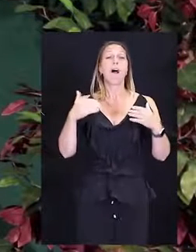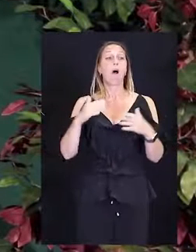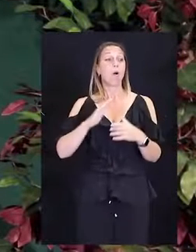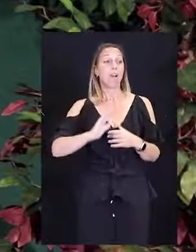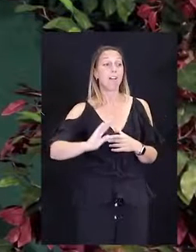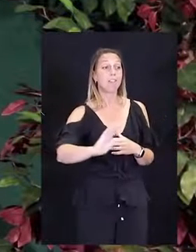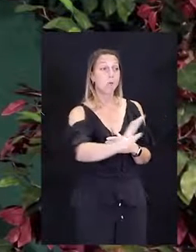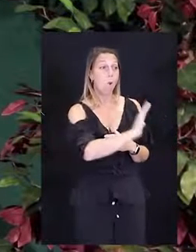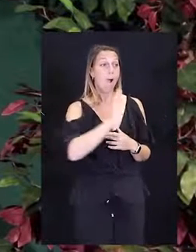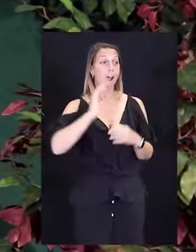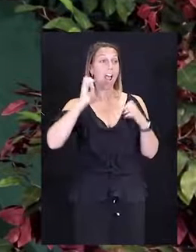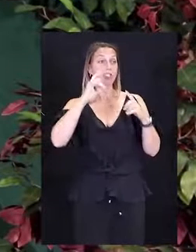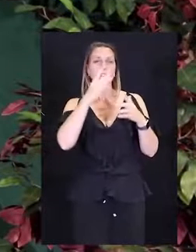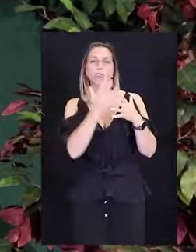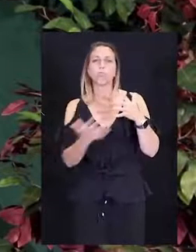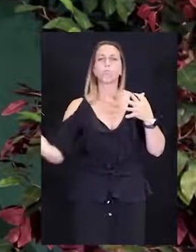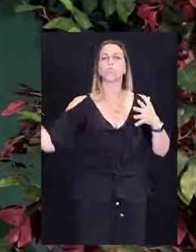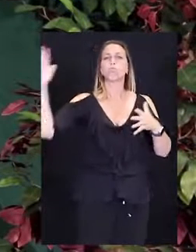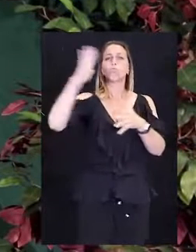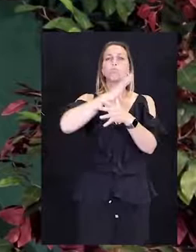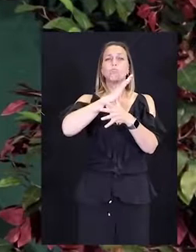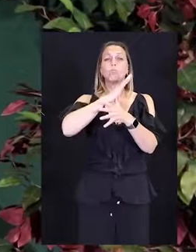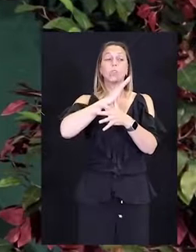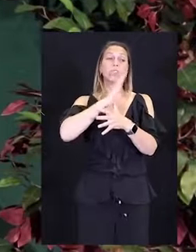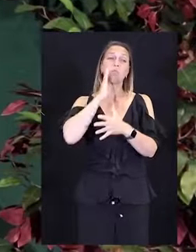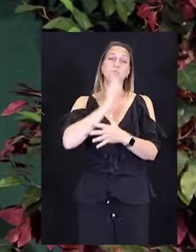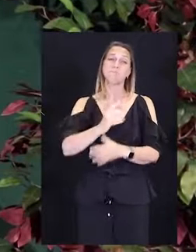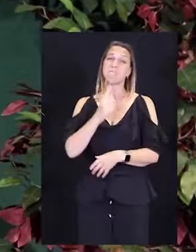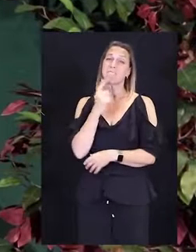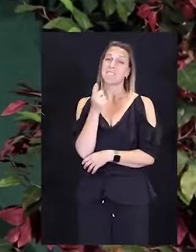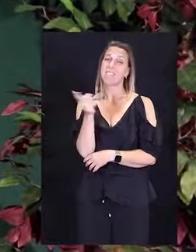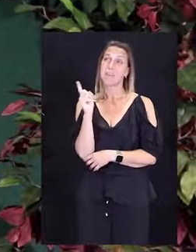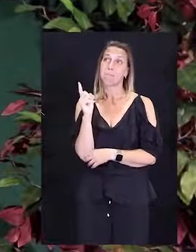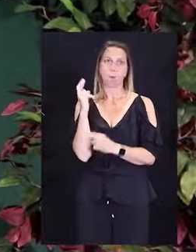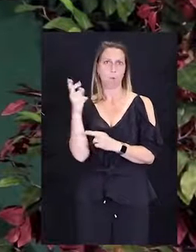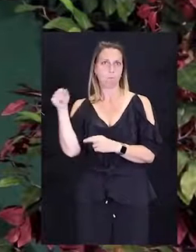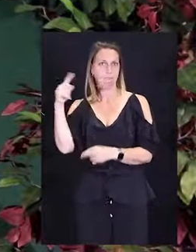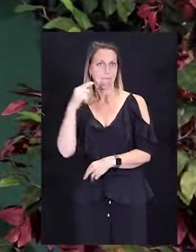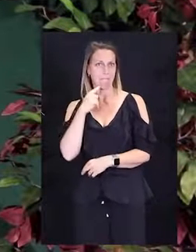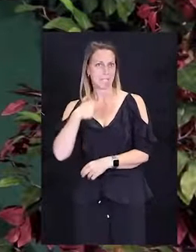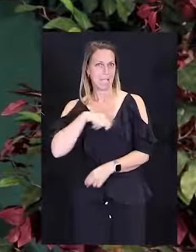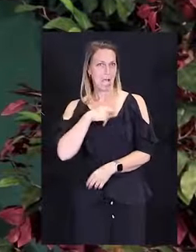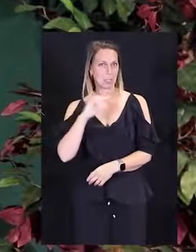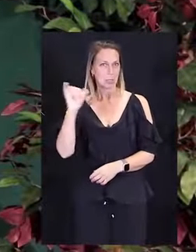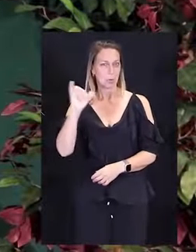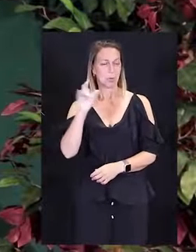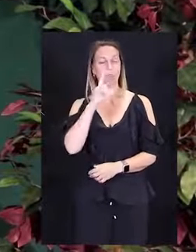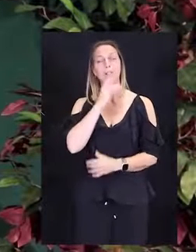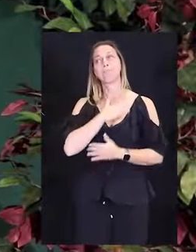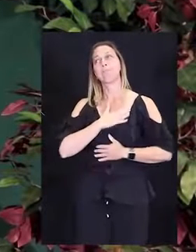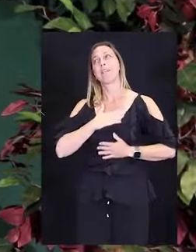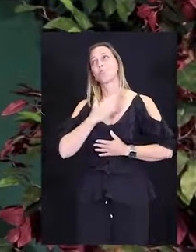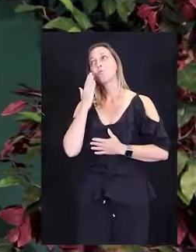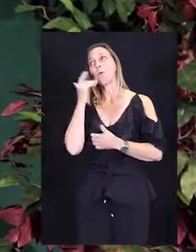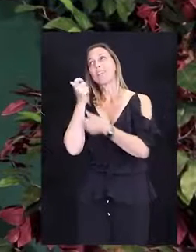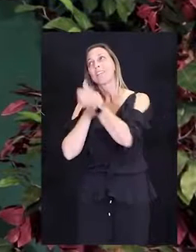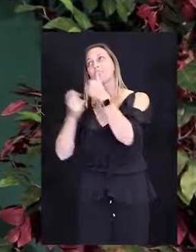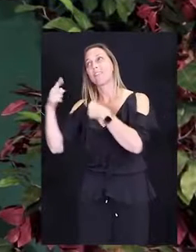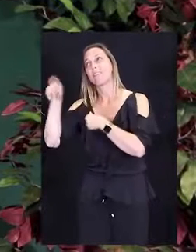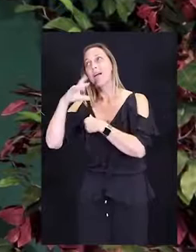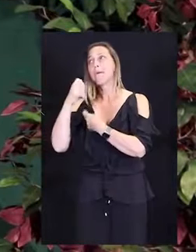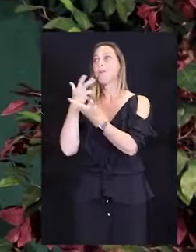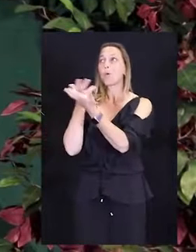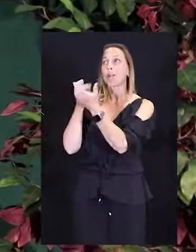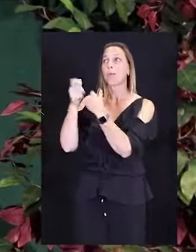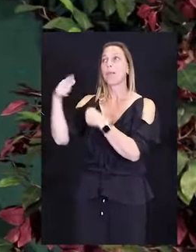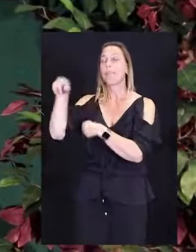the education of young men and women paramount. We're going to miss them, and I hope they miss us too. It was a pleasure knowing and working with each